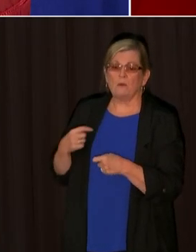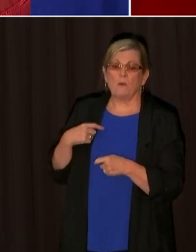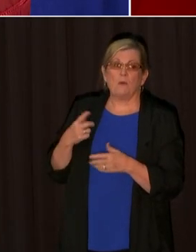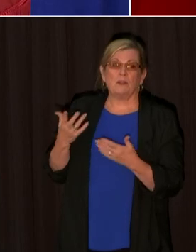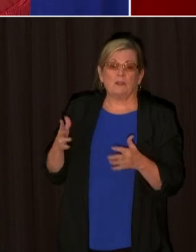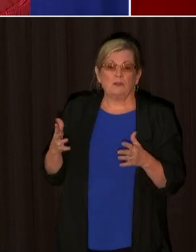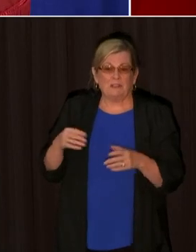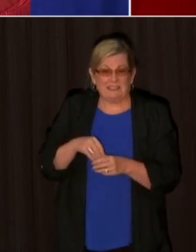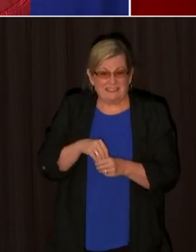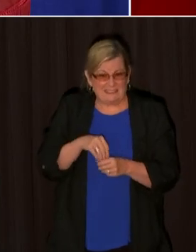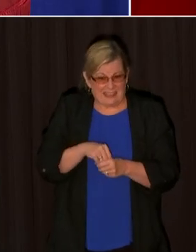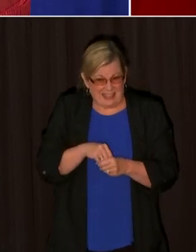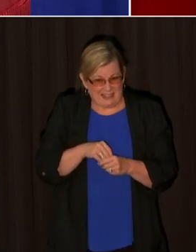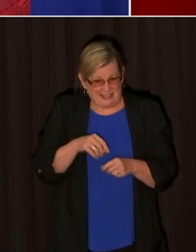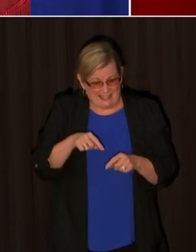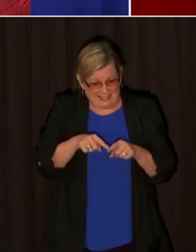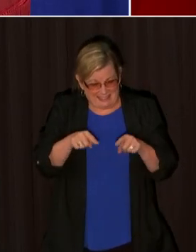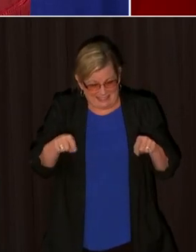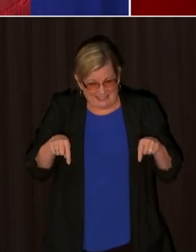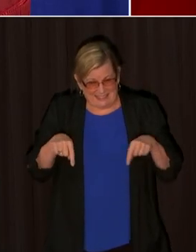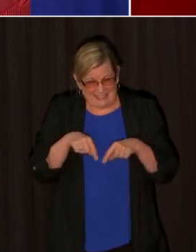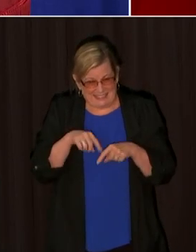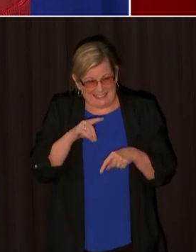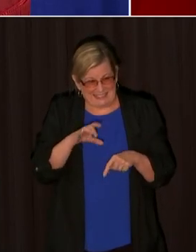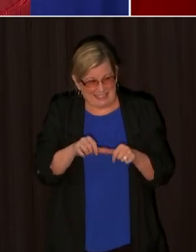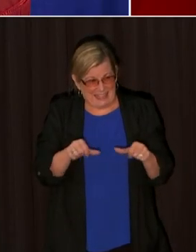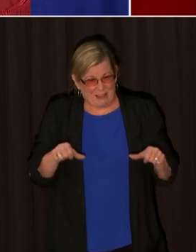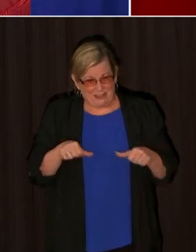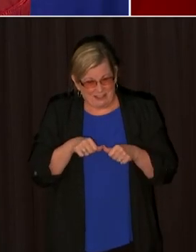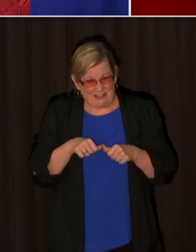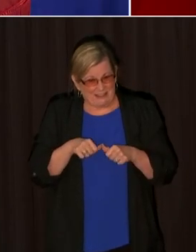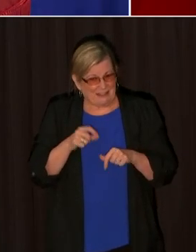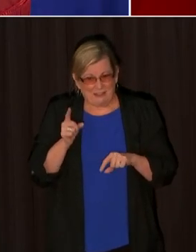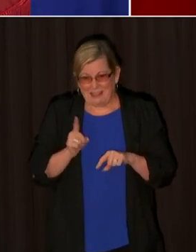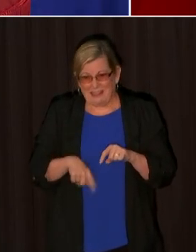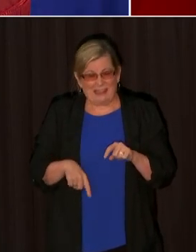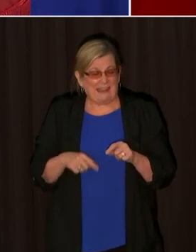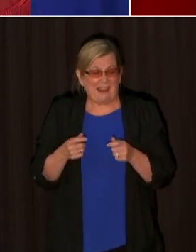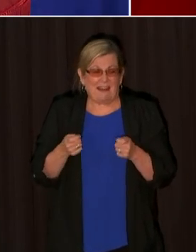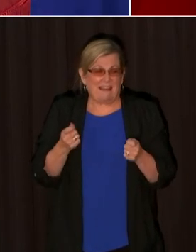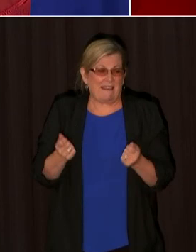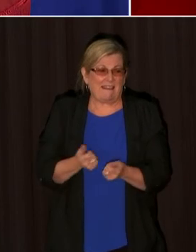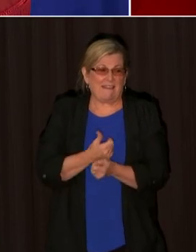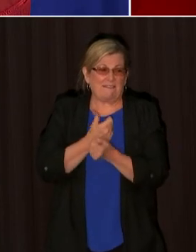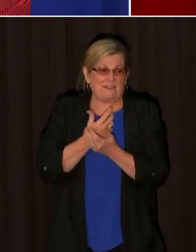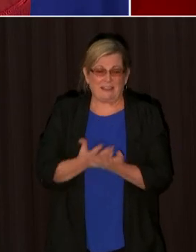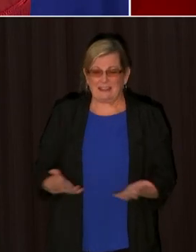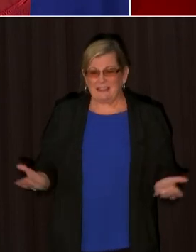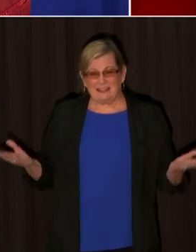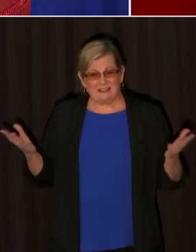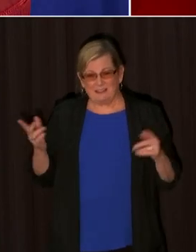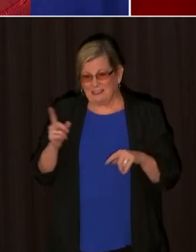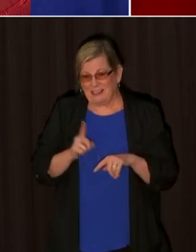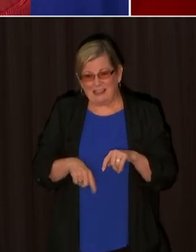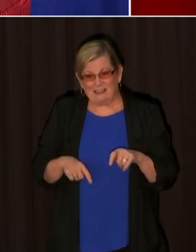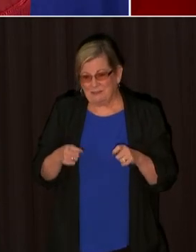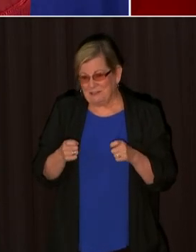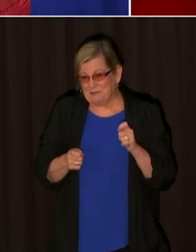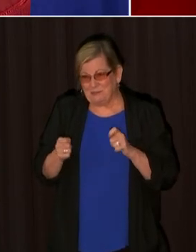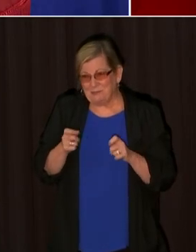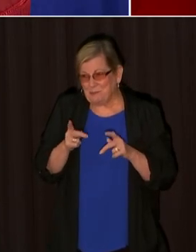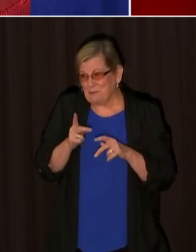of Columbia. We can't control everybody in the region, and we certainly can't control everybody nationally. But we